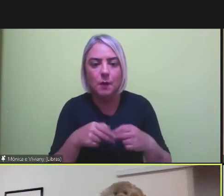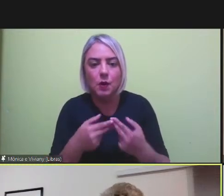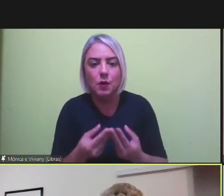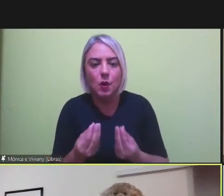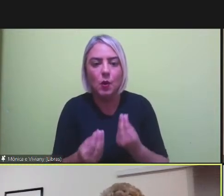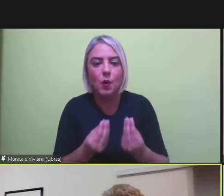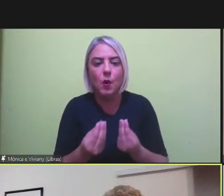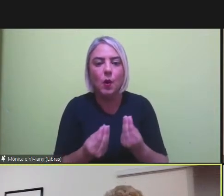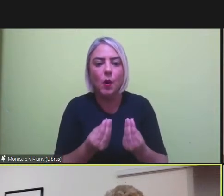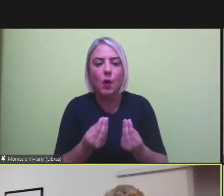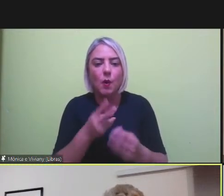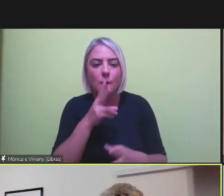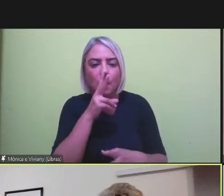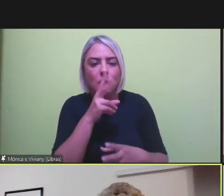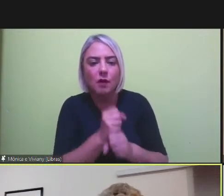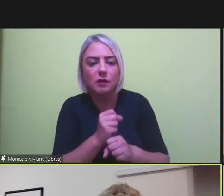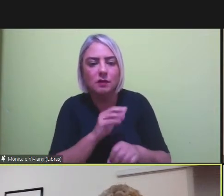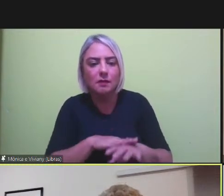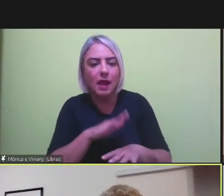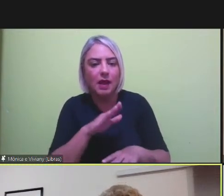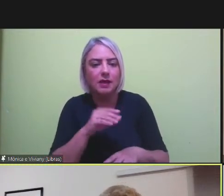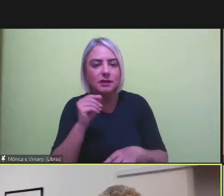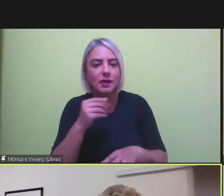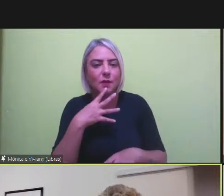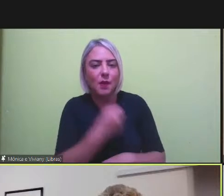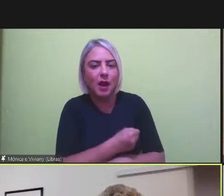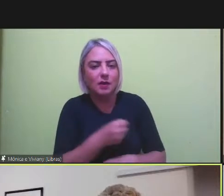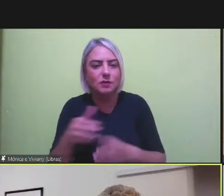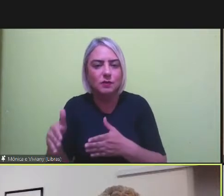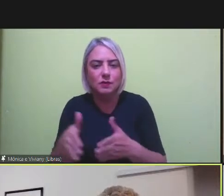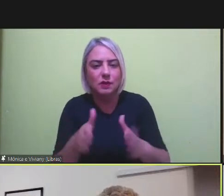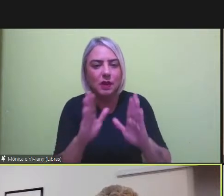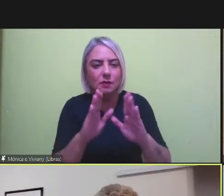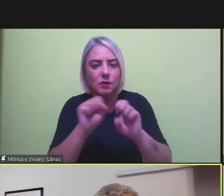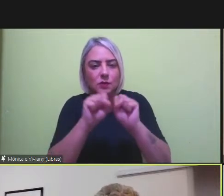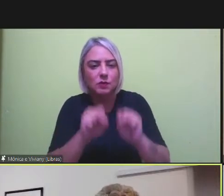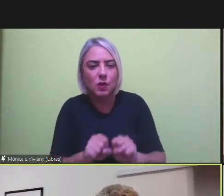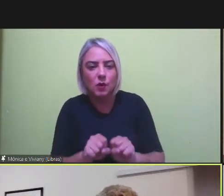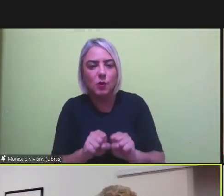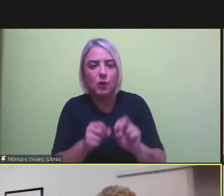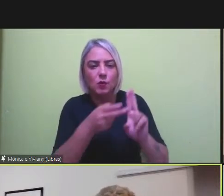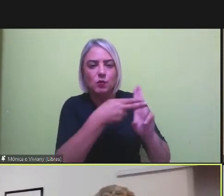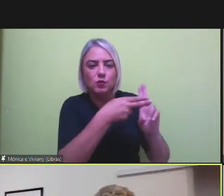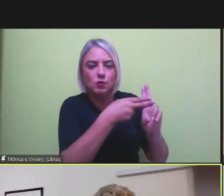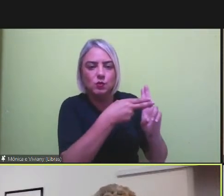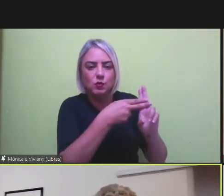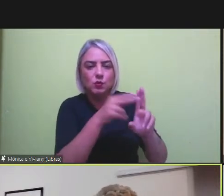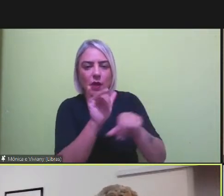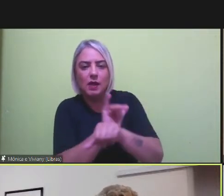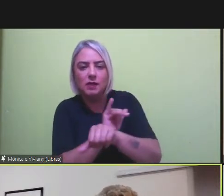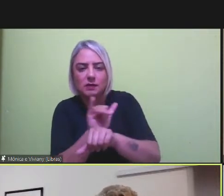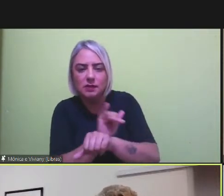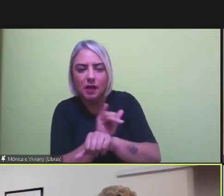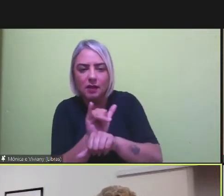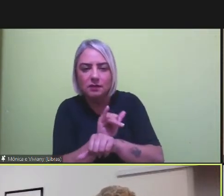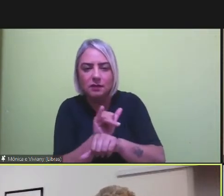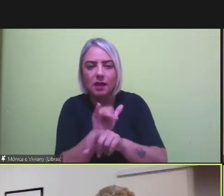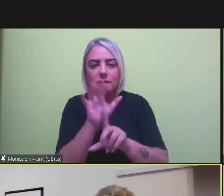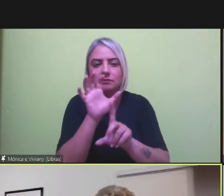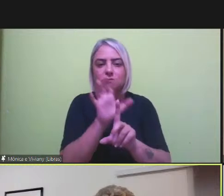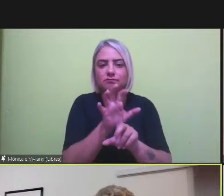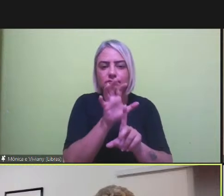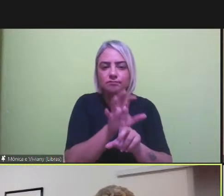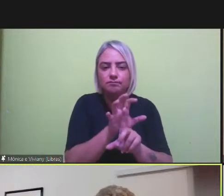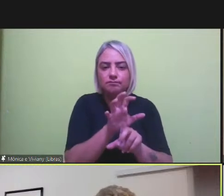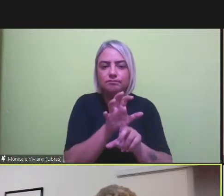I think that since the question is how to strengthen it more, I think that the path, the unified health system, these strategies,